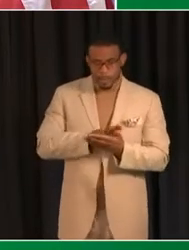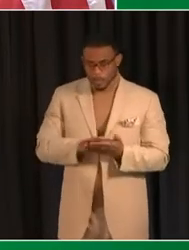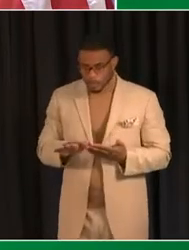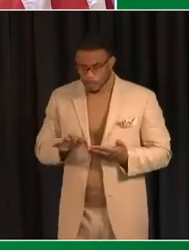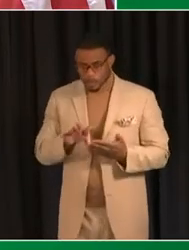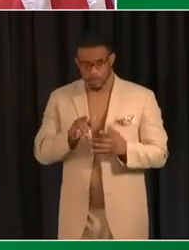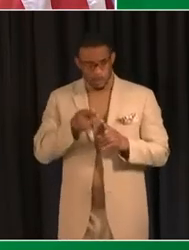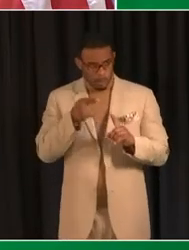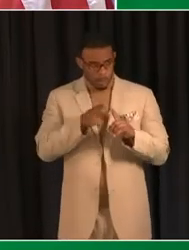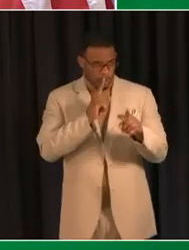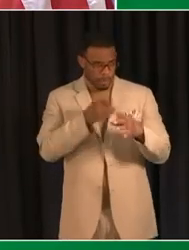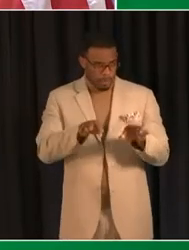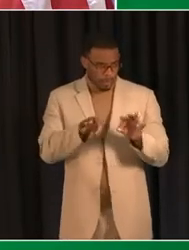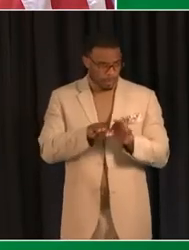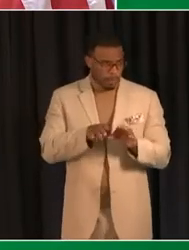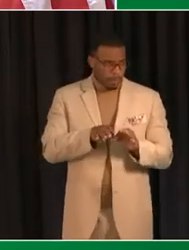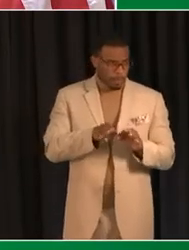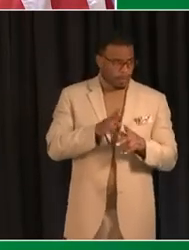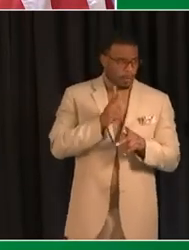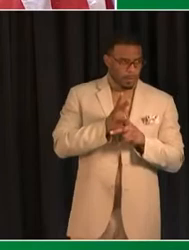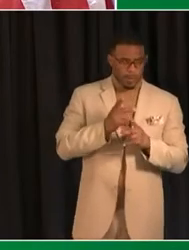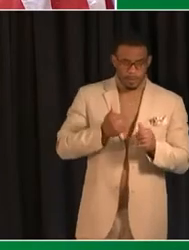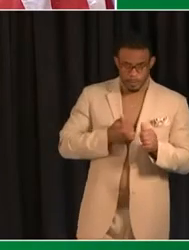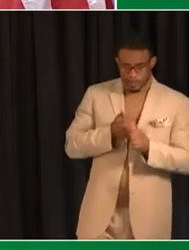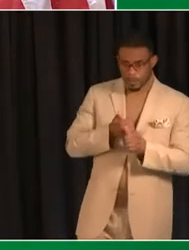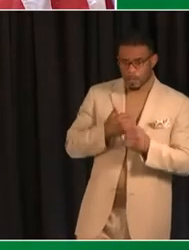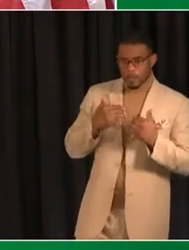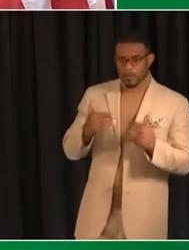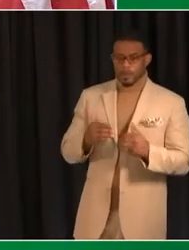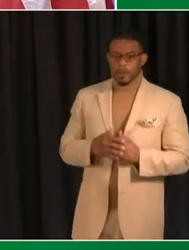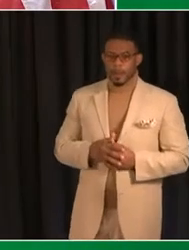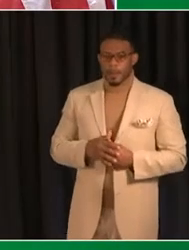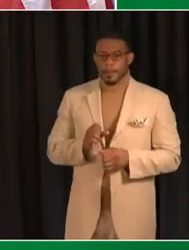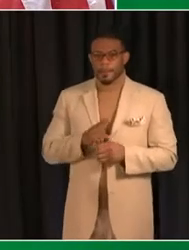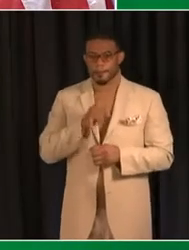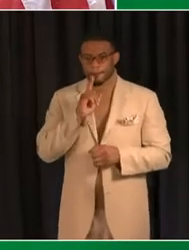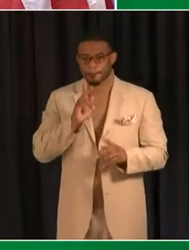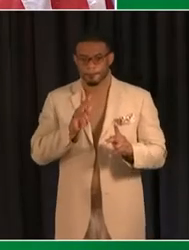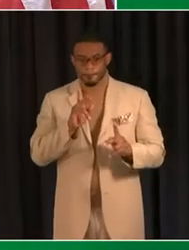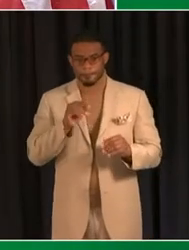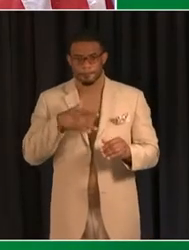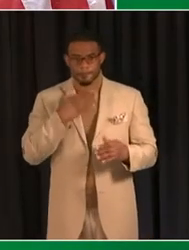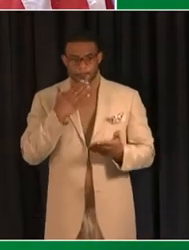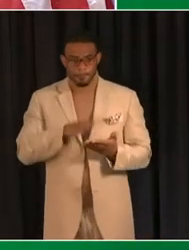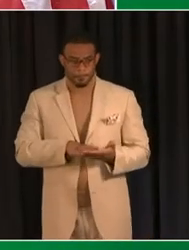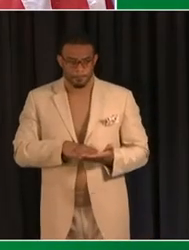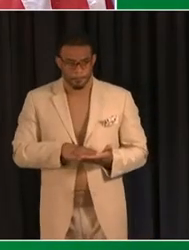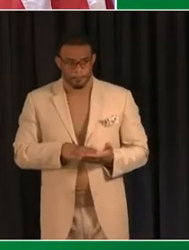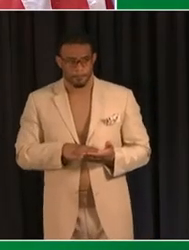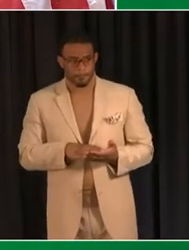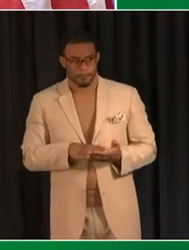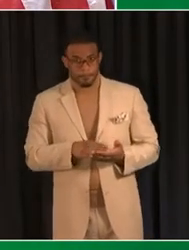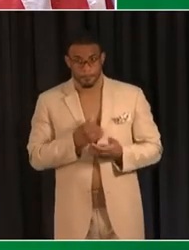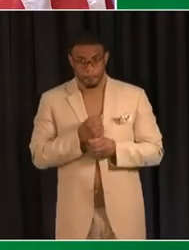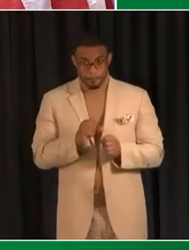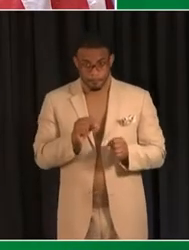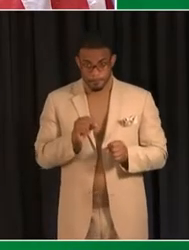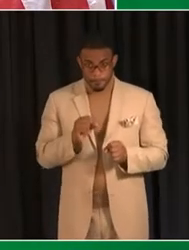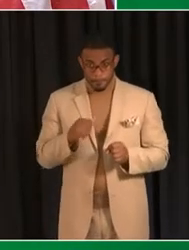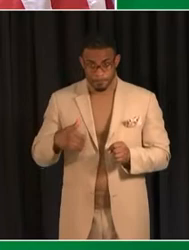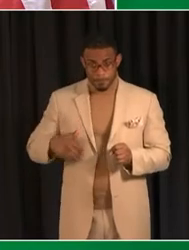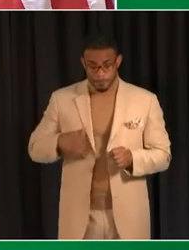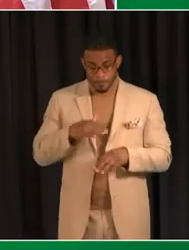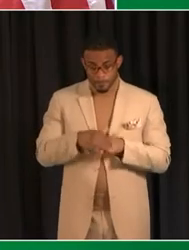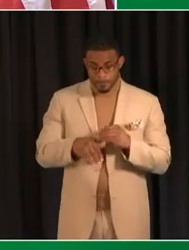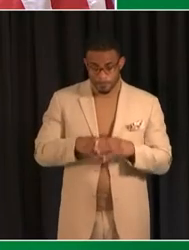cleaned. And to your point, Leona, I think that'll be critical to keep up moving forward and make sure that people do feel that safety,